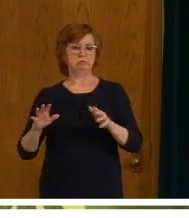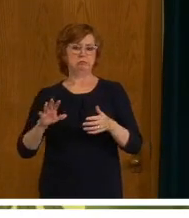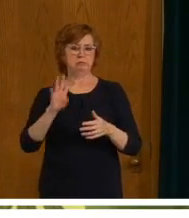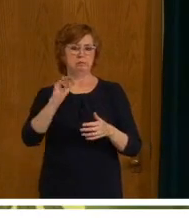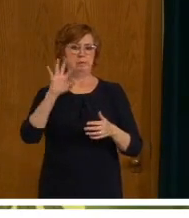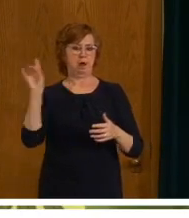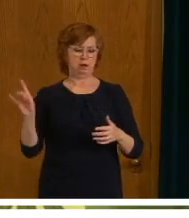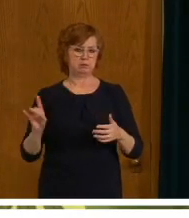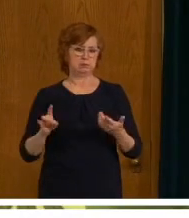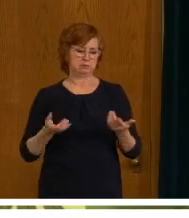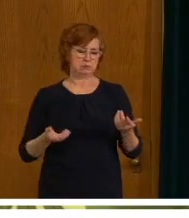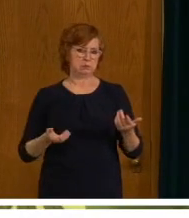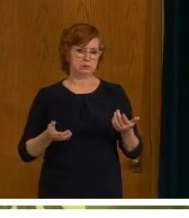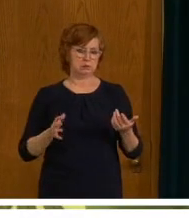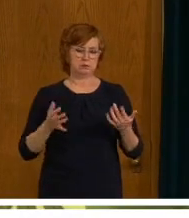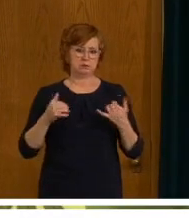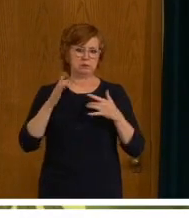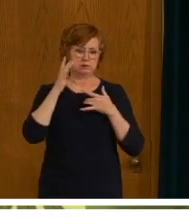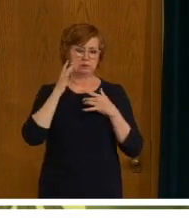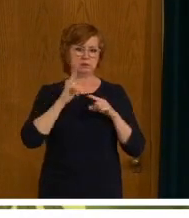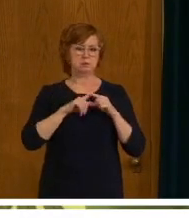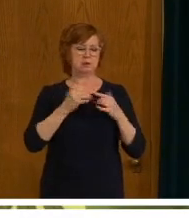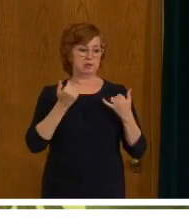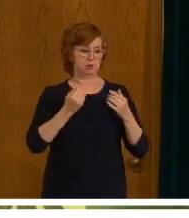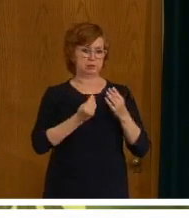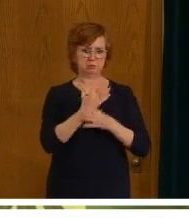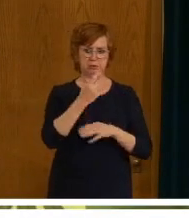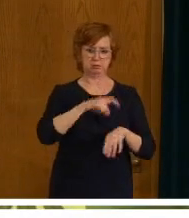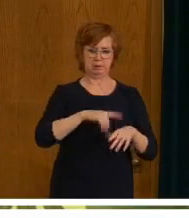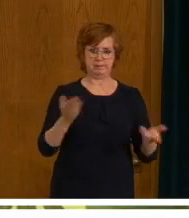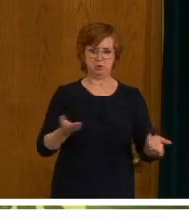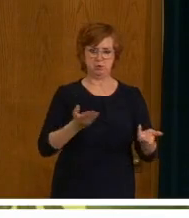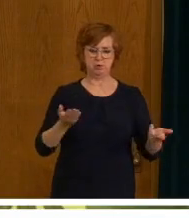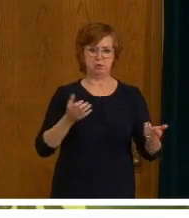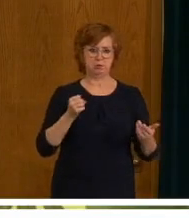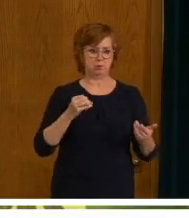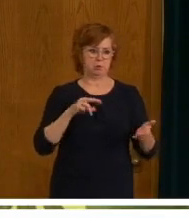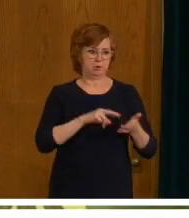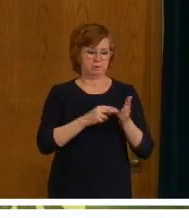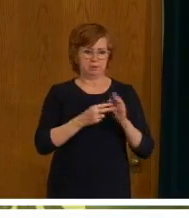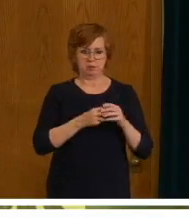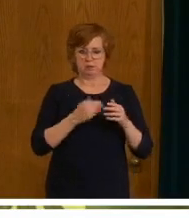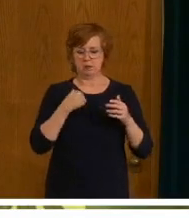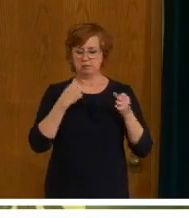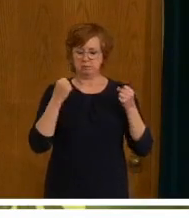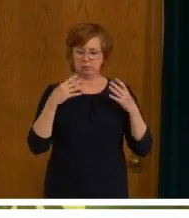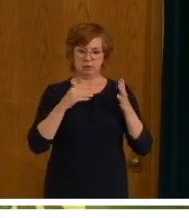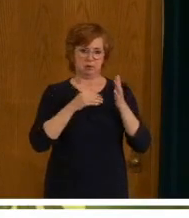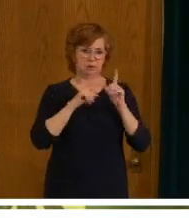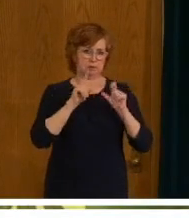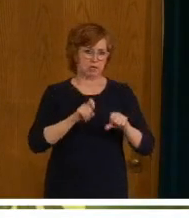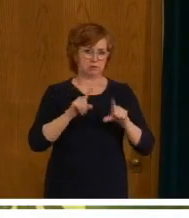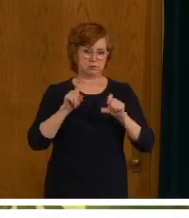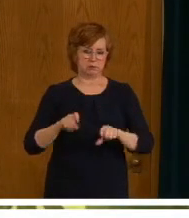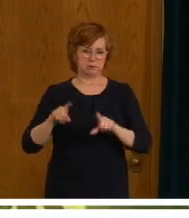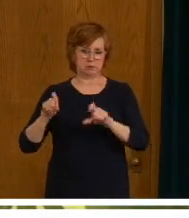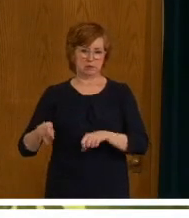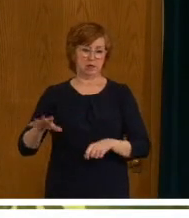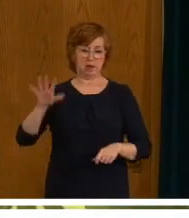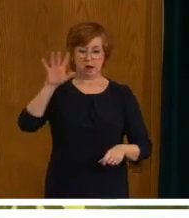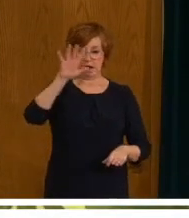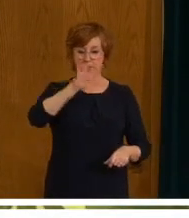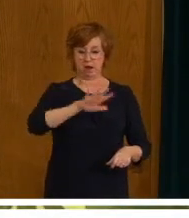of the thousands and thousands of point-of-care tests, antigen tests that have been distributed throughout the province, that is